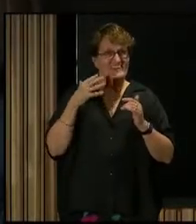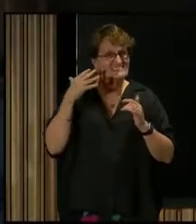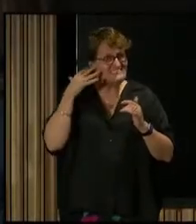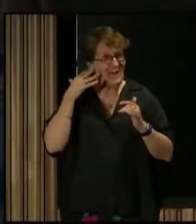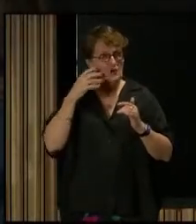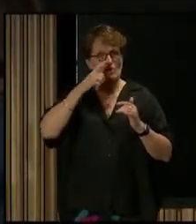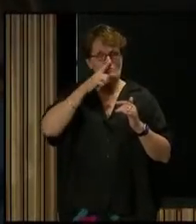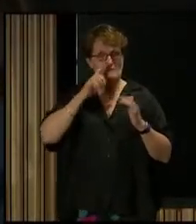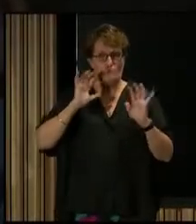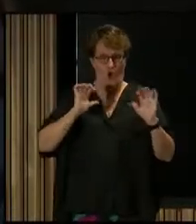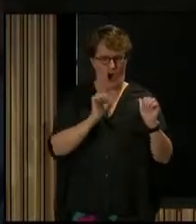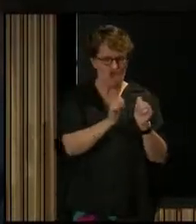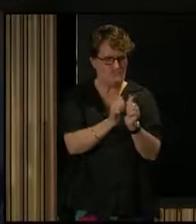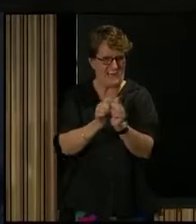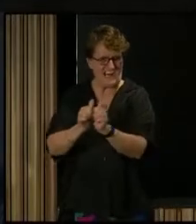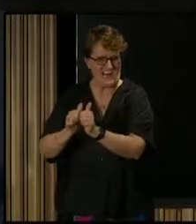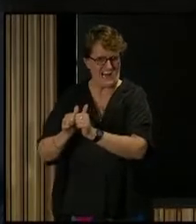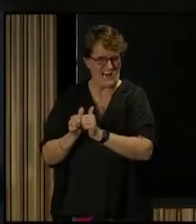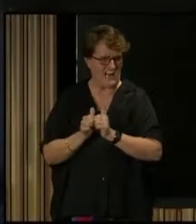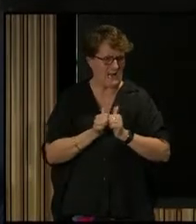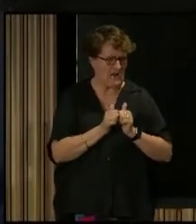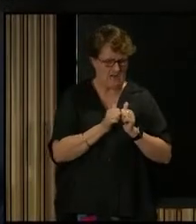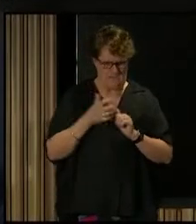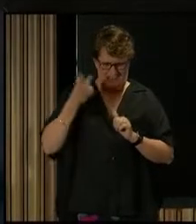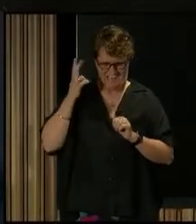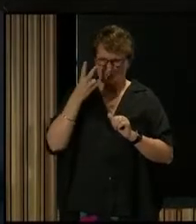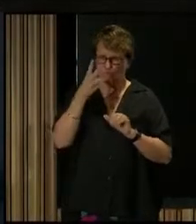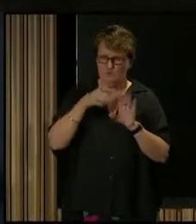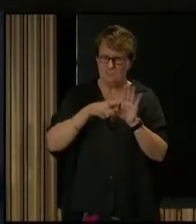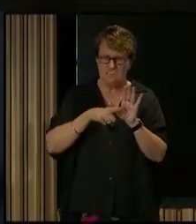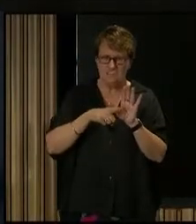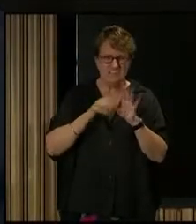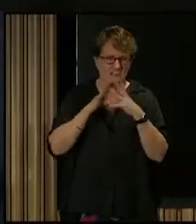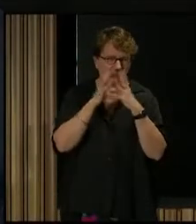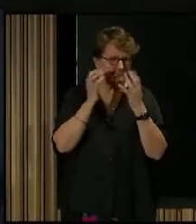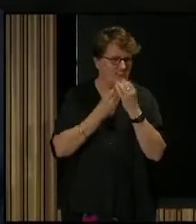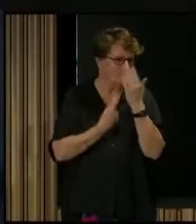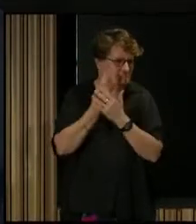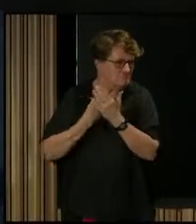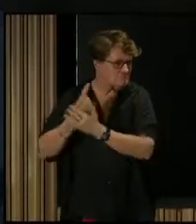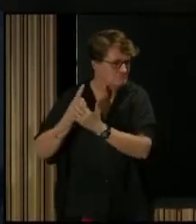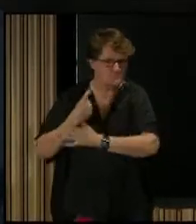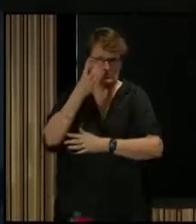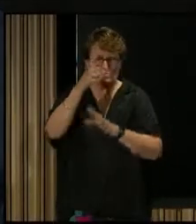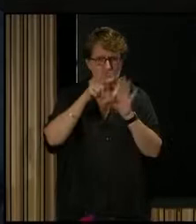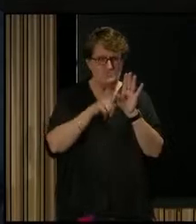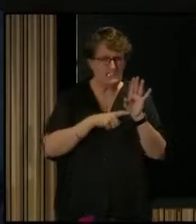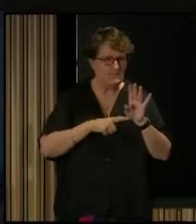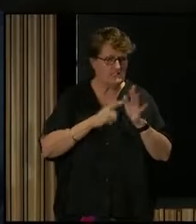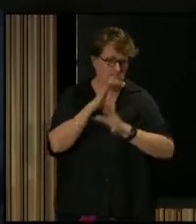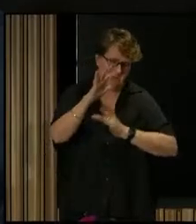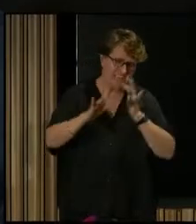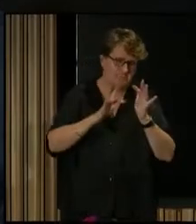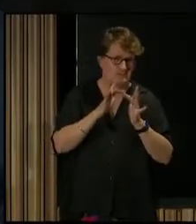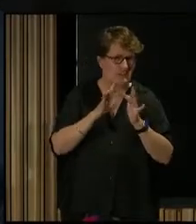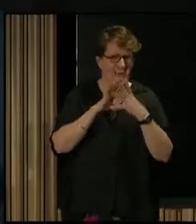feel like it's so rare. Think about the last 2 years. Think about everything we've been through. Think about the internet. Think about everything that we